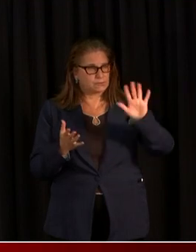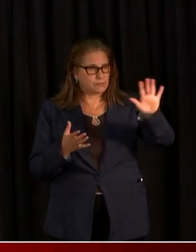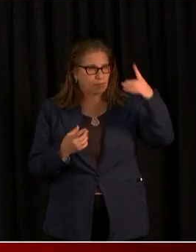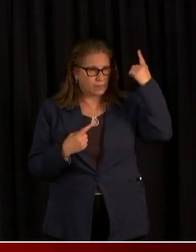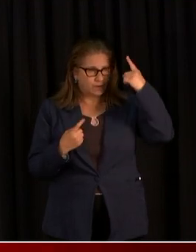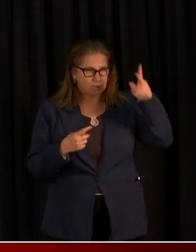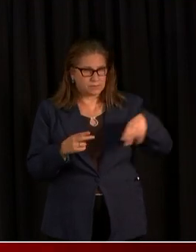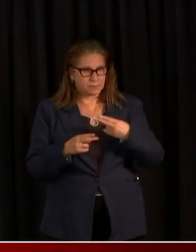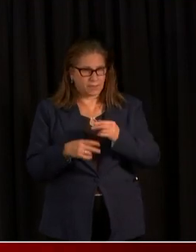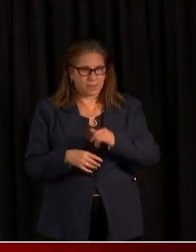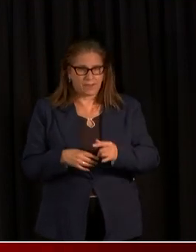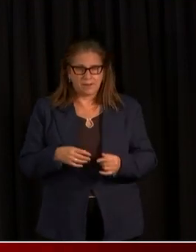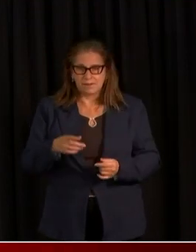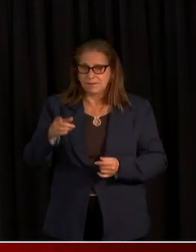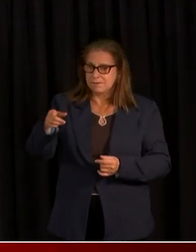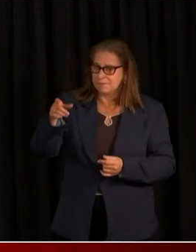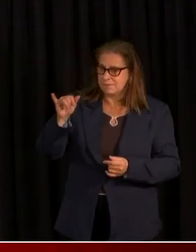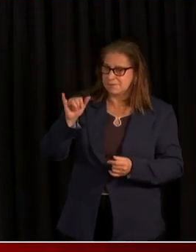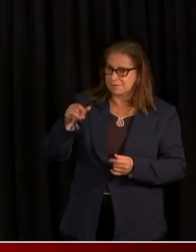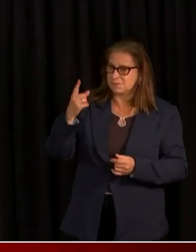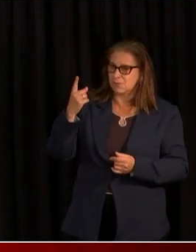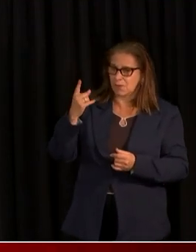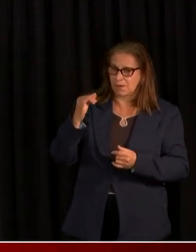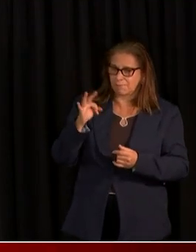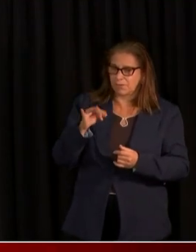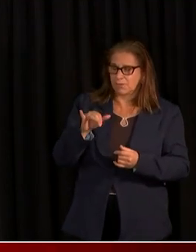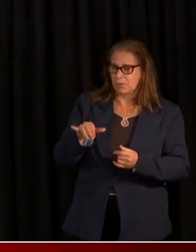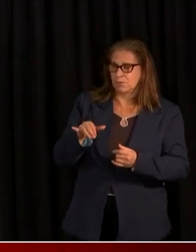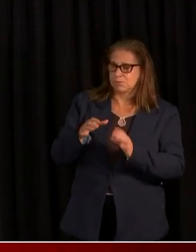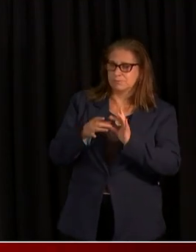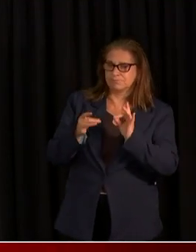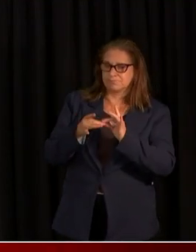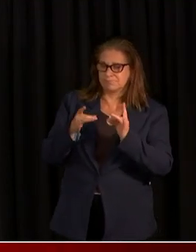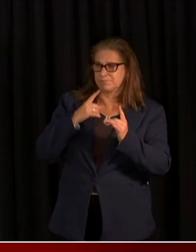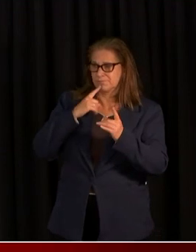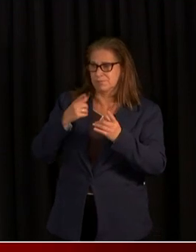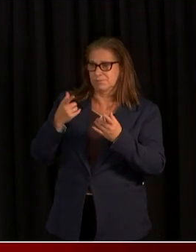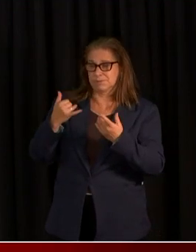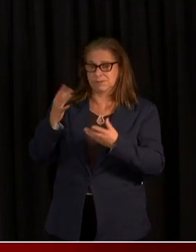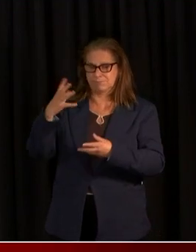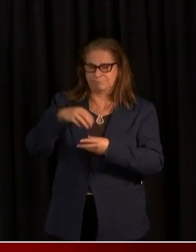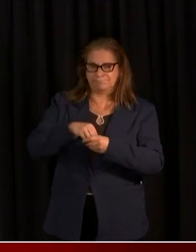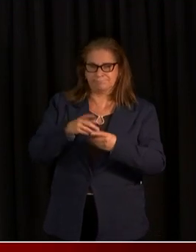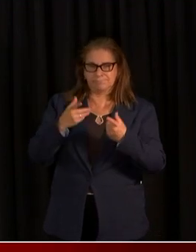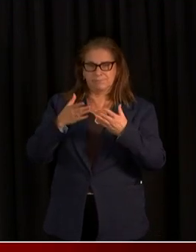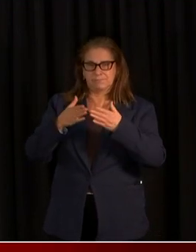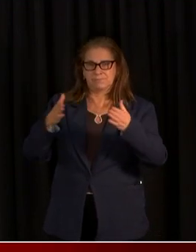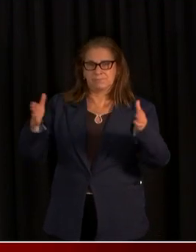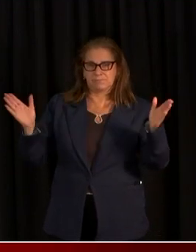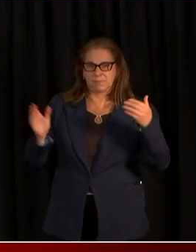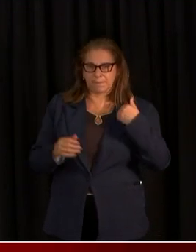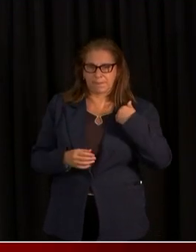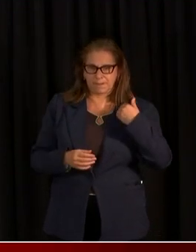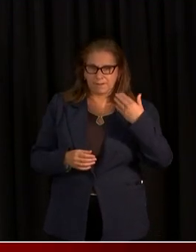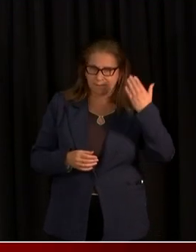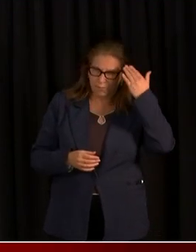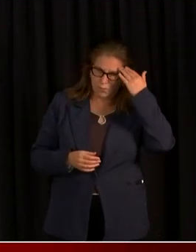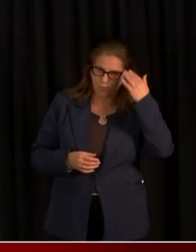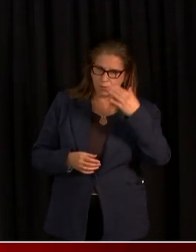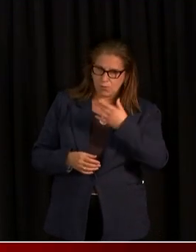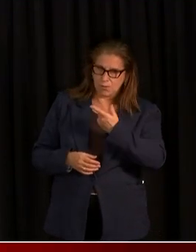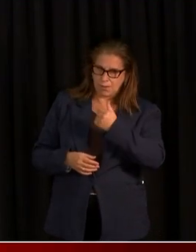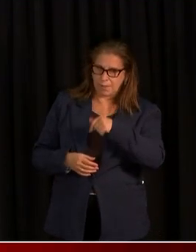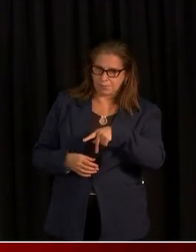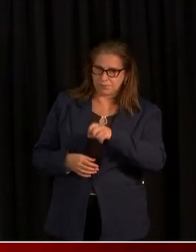kind of like one of those statements that is so obvious that we know that there are gaps in